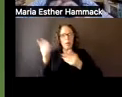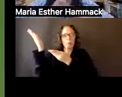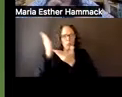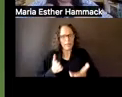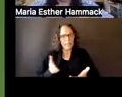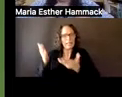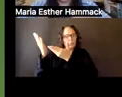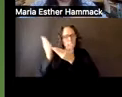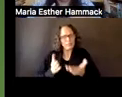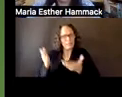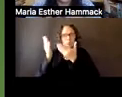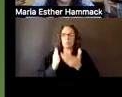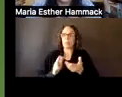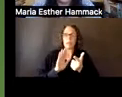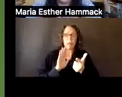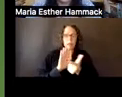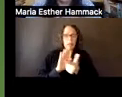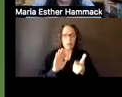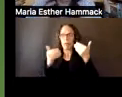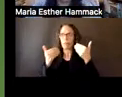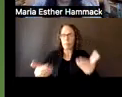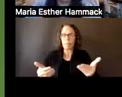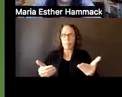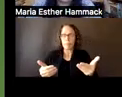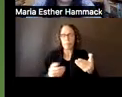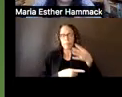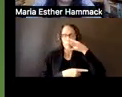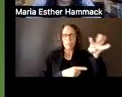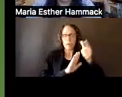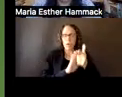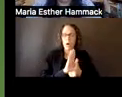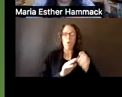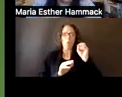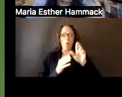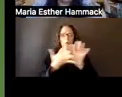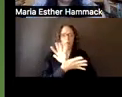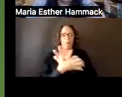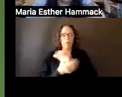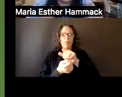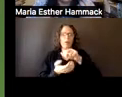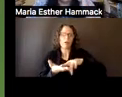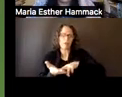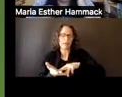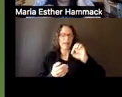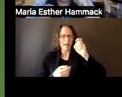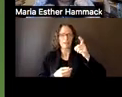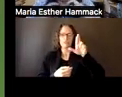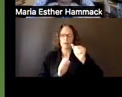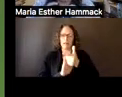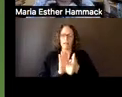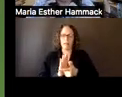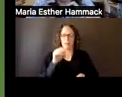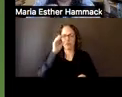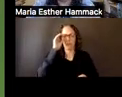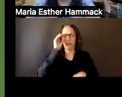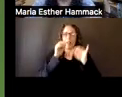this only created a lot of contentions that led to the Texas Revolution. And one of the things that is